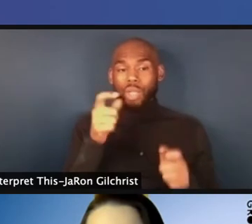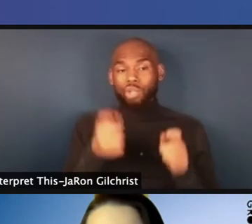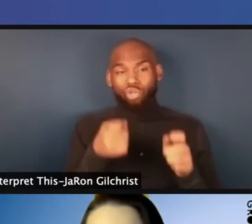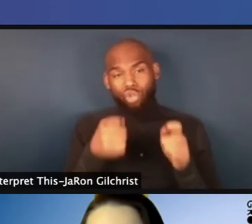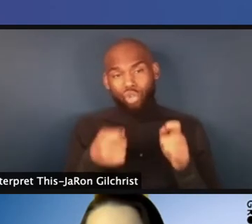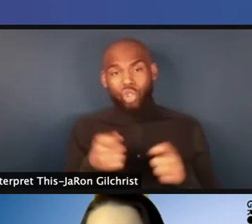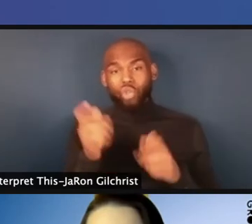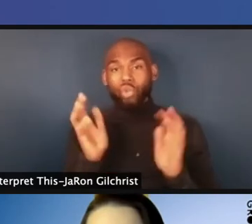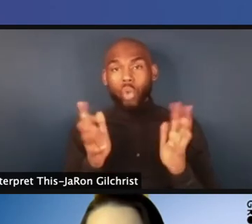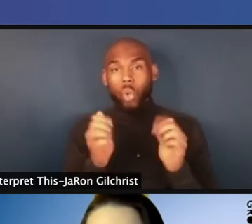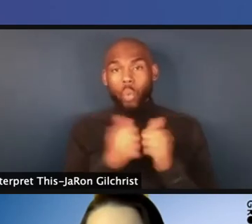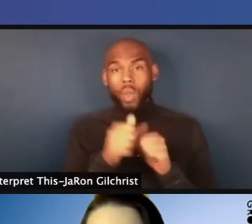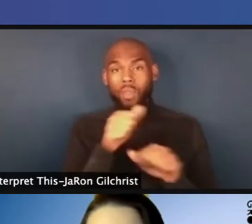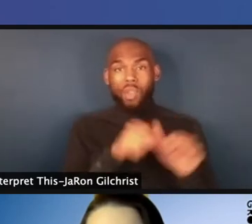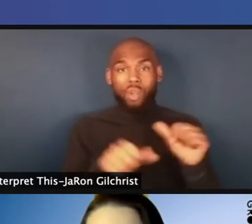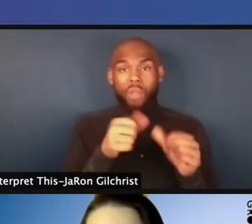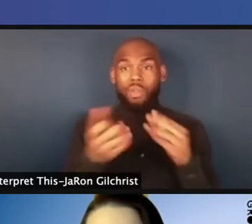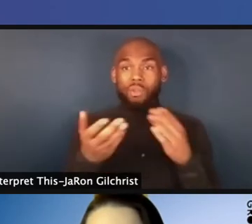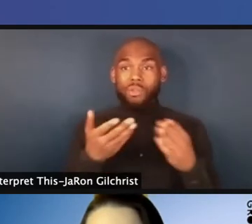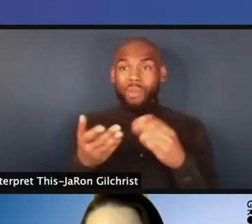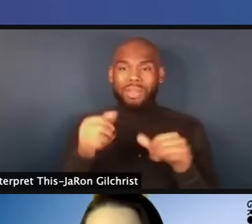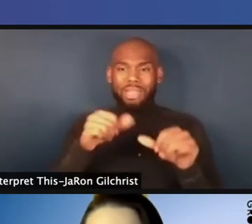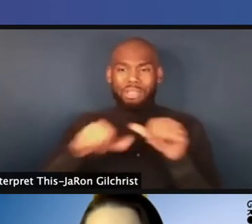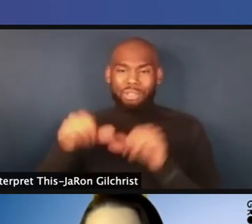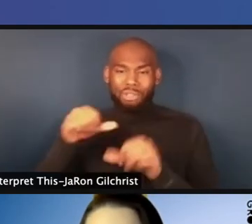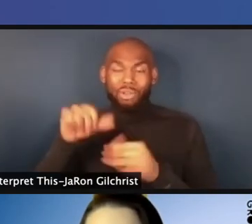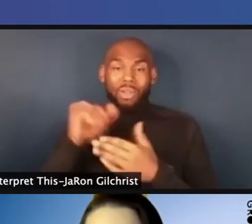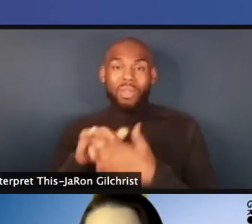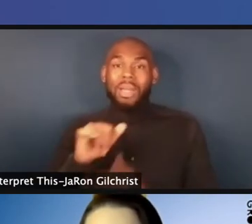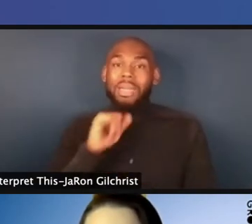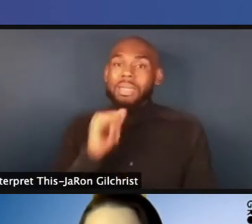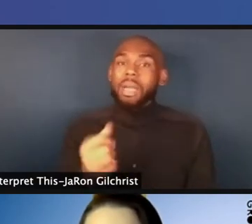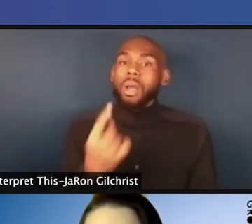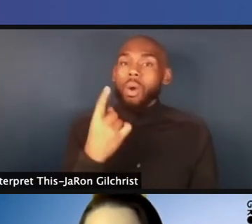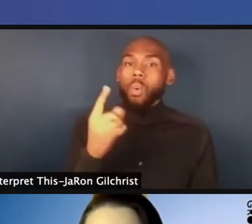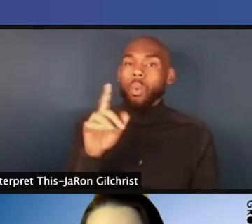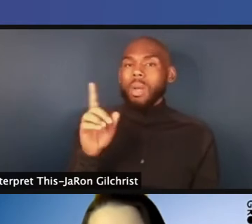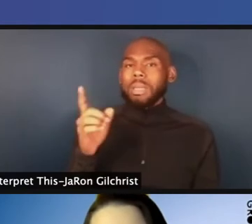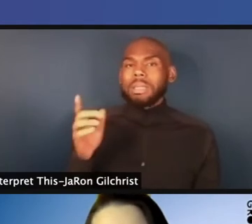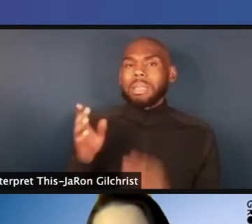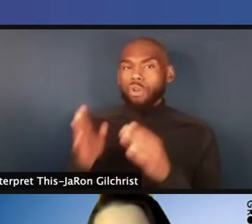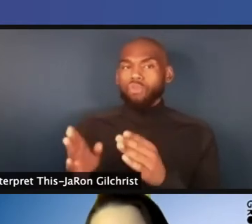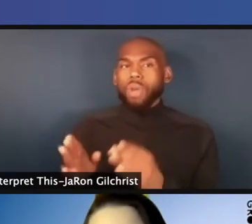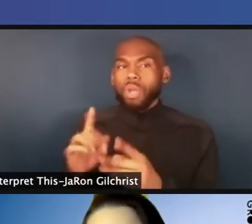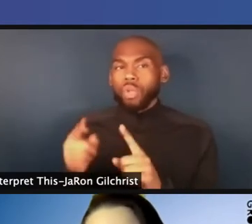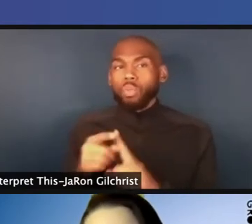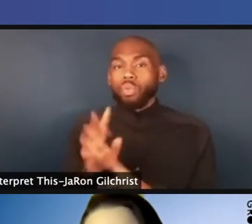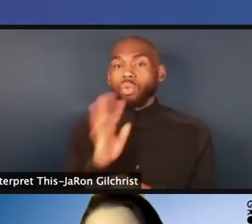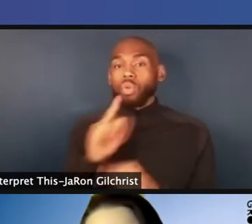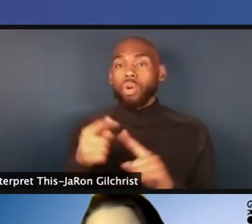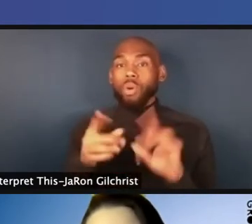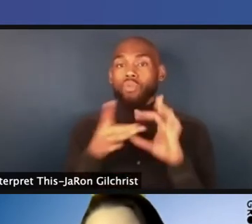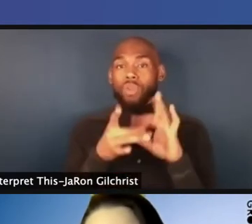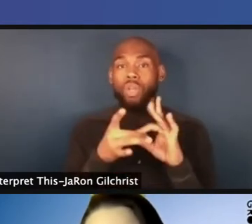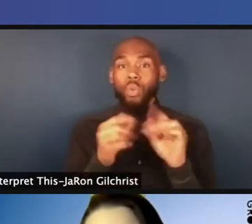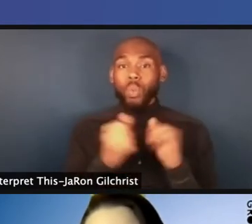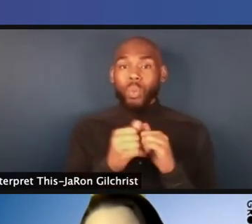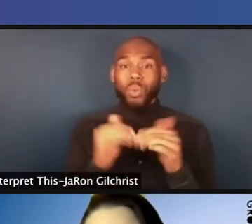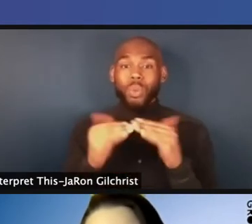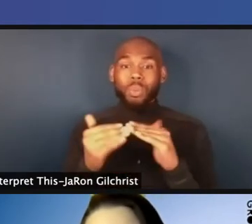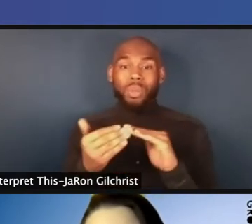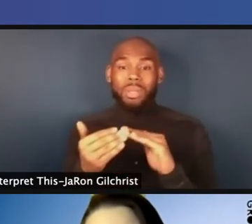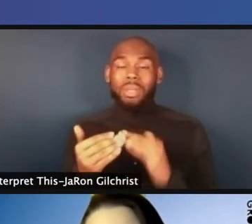to each other and serving each other's needs, that it's not a one directional relationship. When you talk about relationship with community, it's not